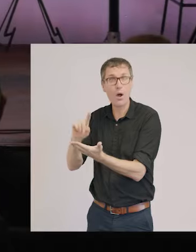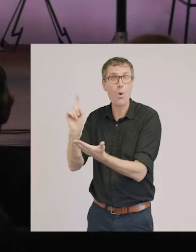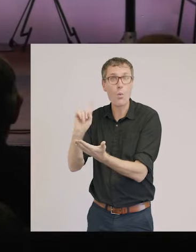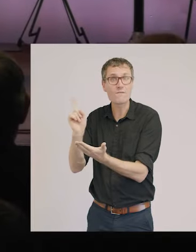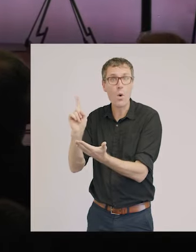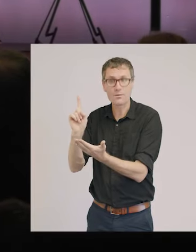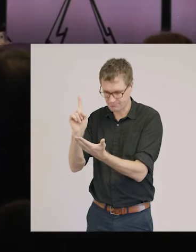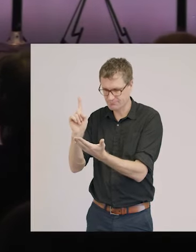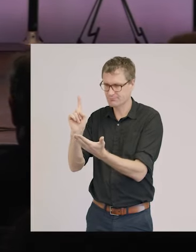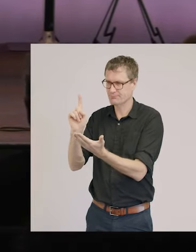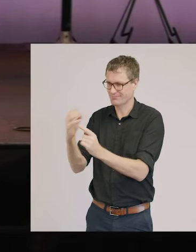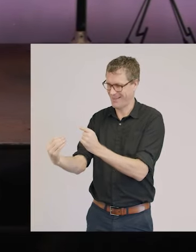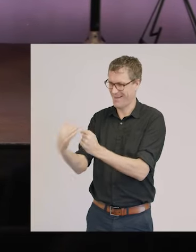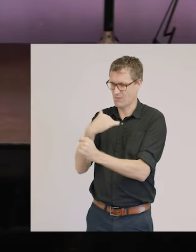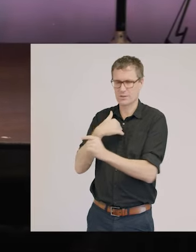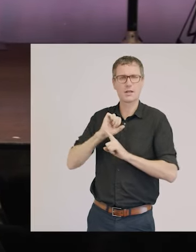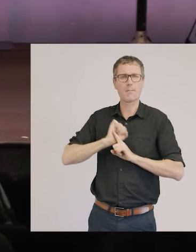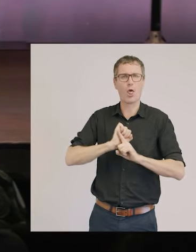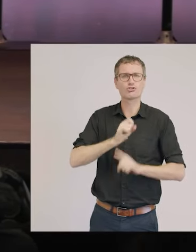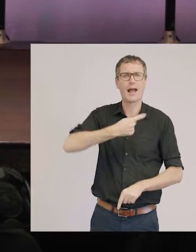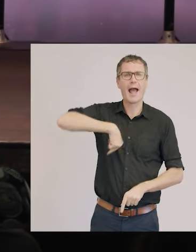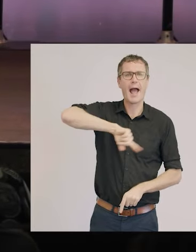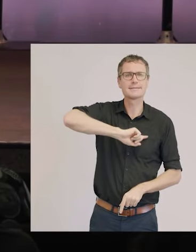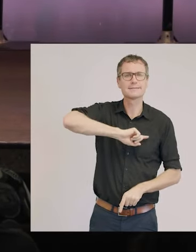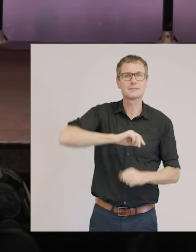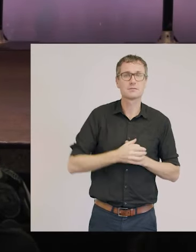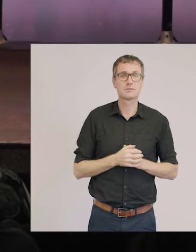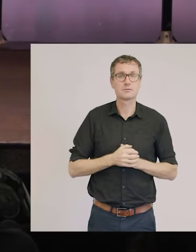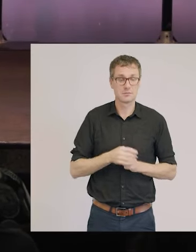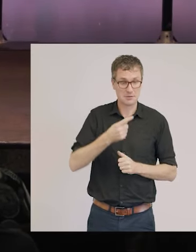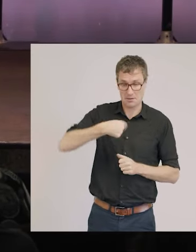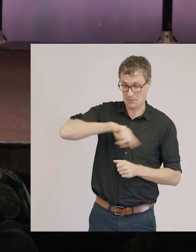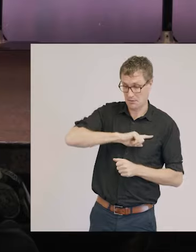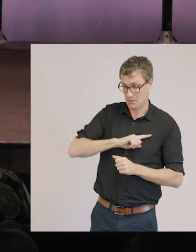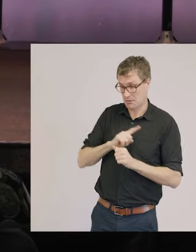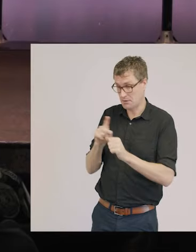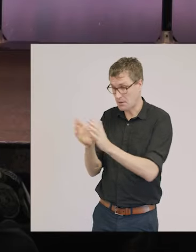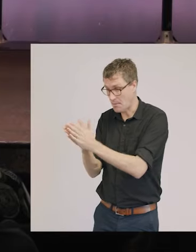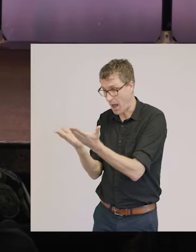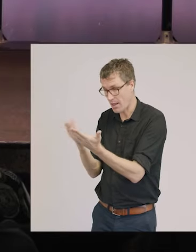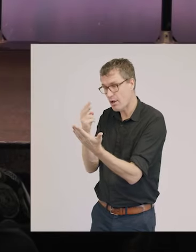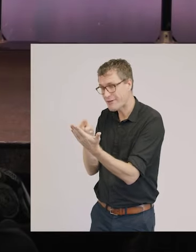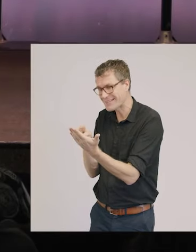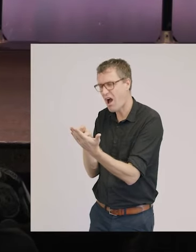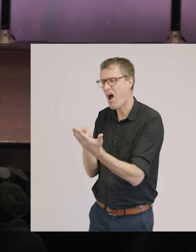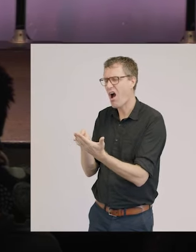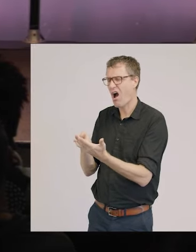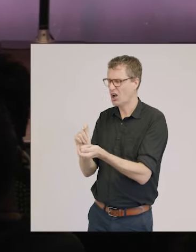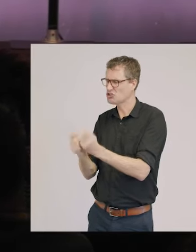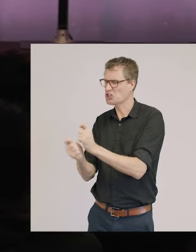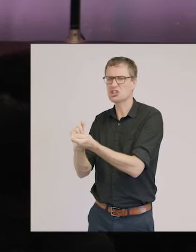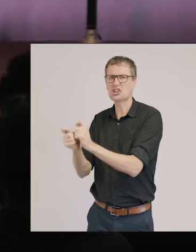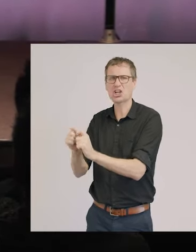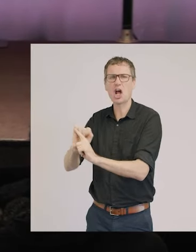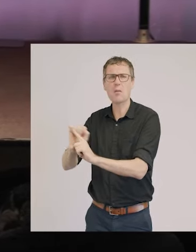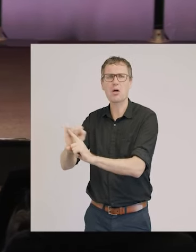the Bible is there to do. It is there to correct us. We do not correct the Bible. We don't read it and say, well, I don't believe